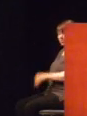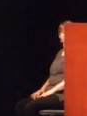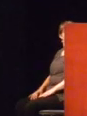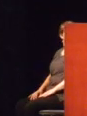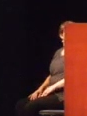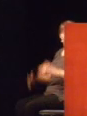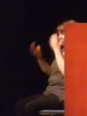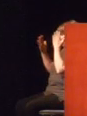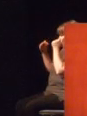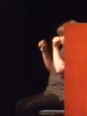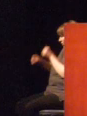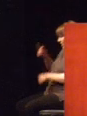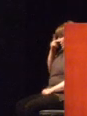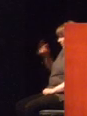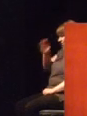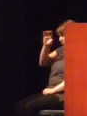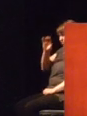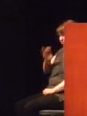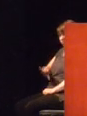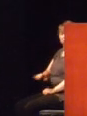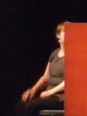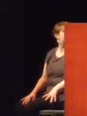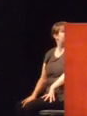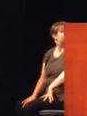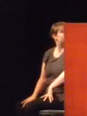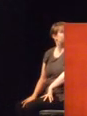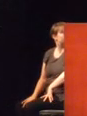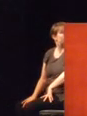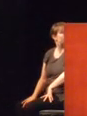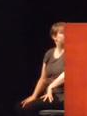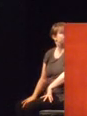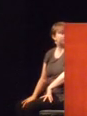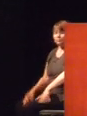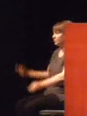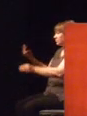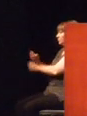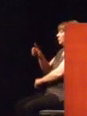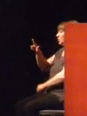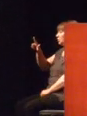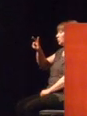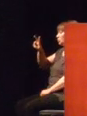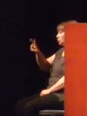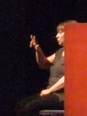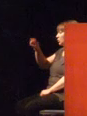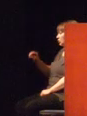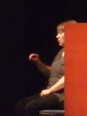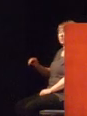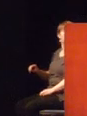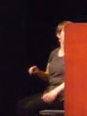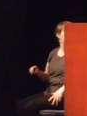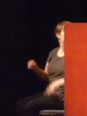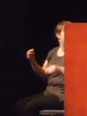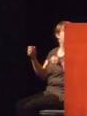tables, hopefully you can see this, English 201A, Math 230, Math for the Humanities, and Statistics,